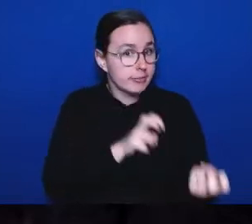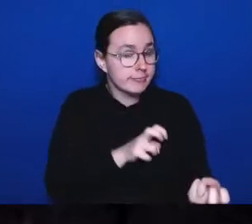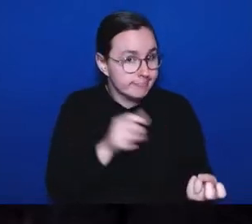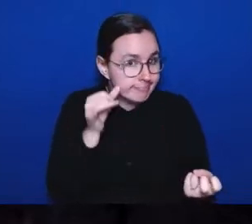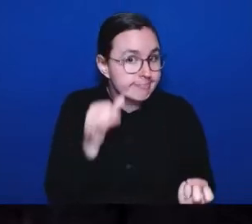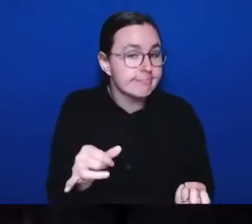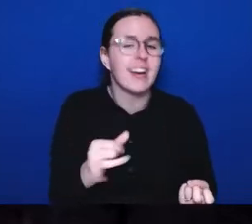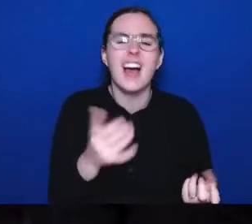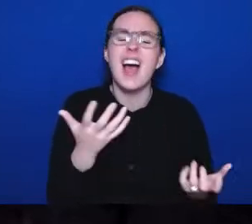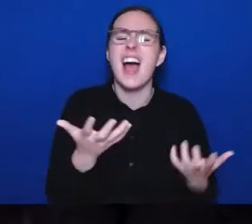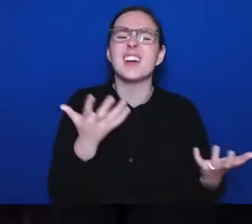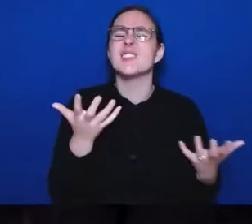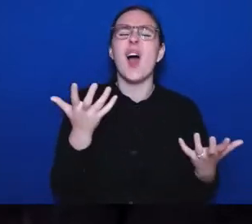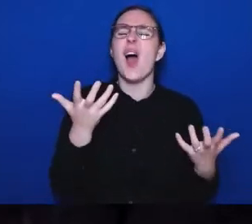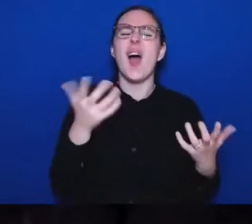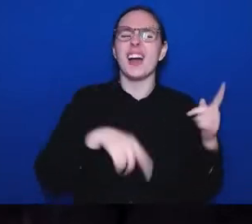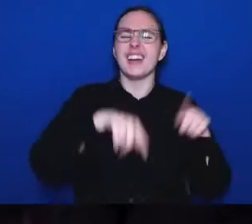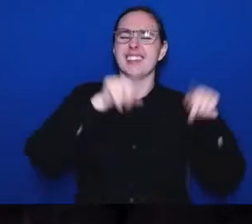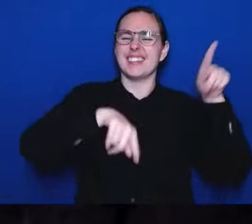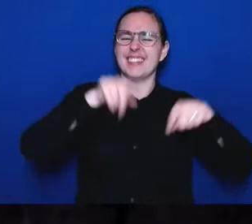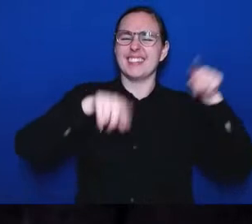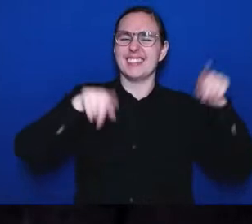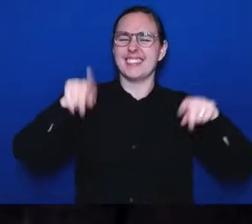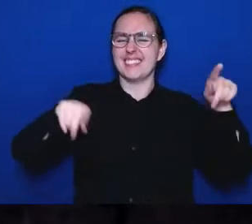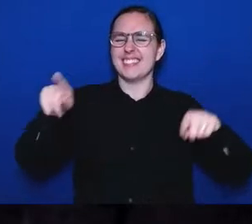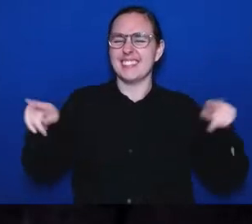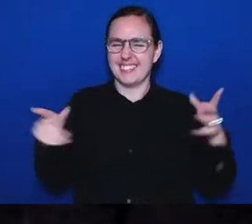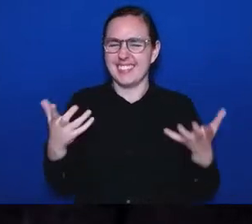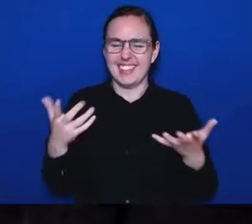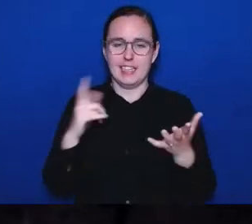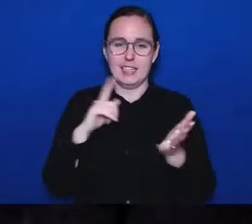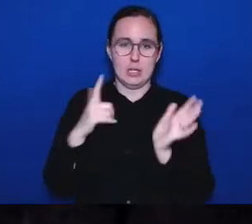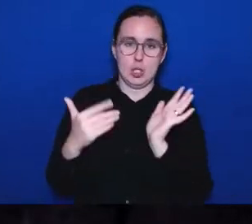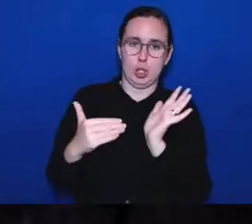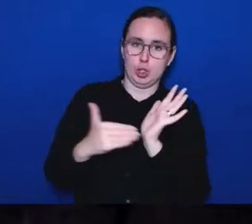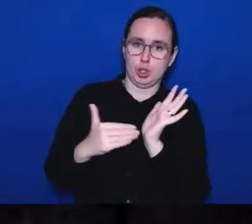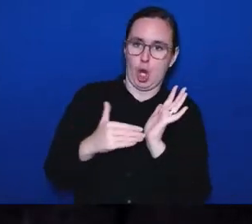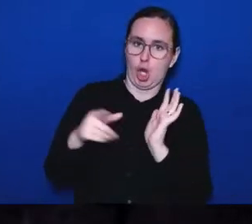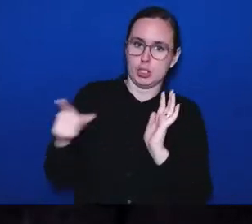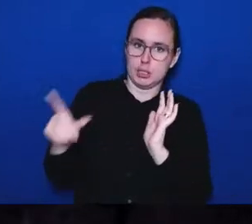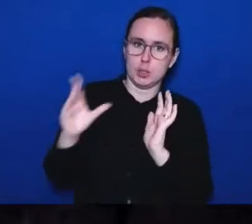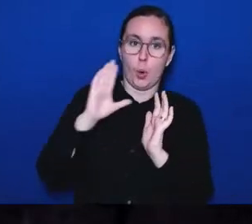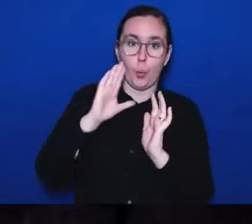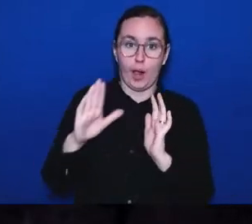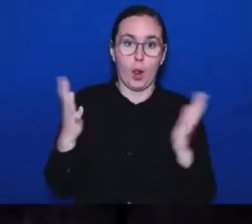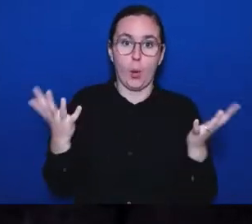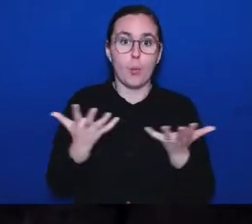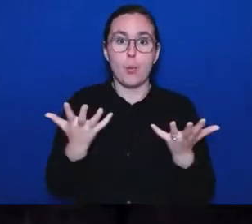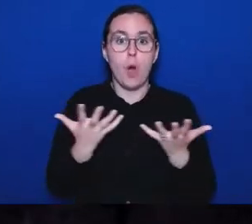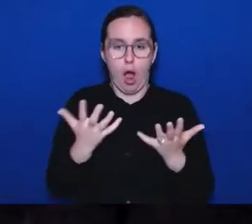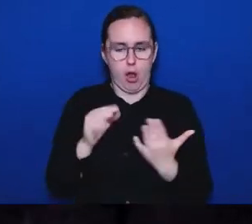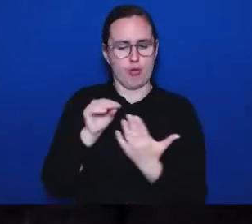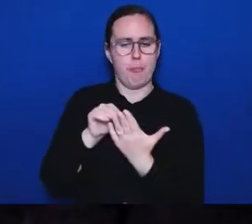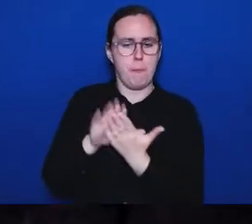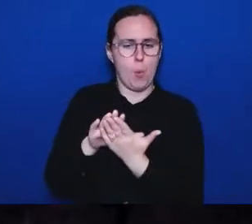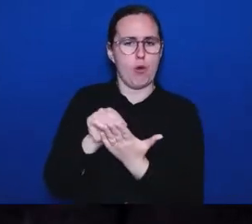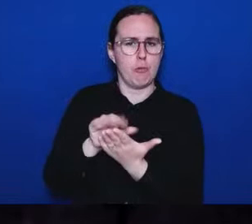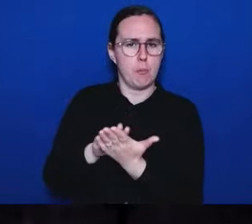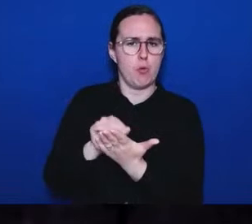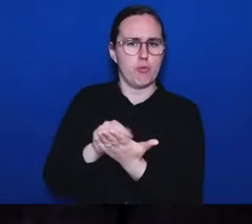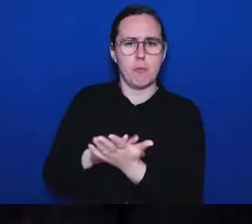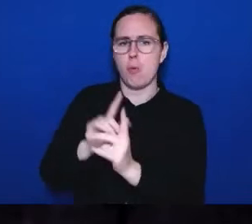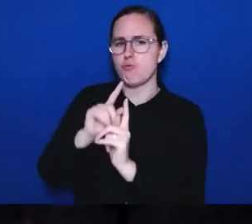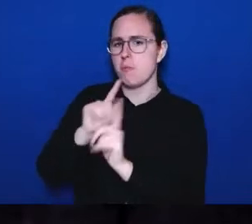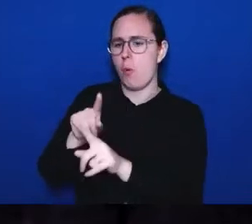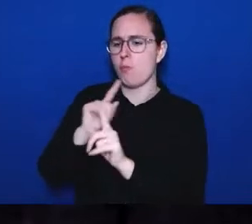on a diagnosis code that physicians will input sometimes into their electronic medical record or to look at through the MSP billing